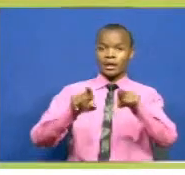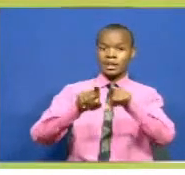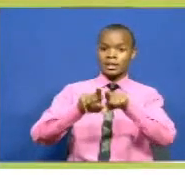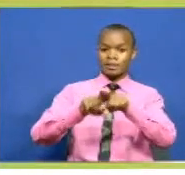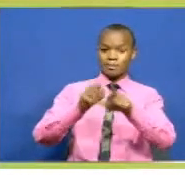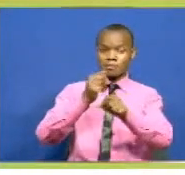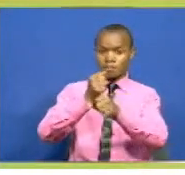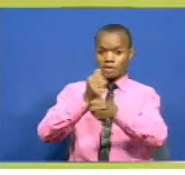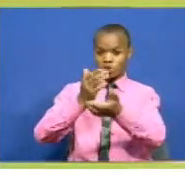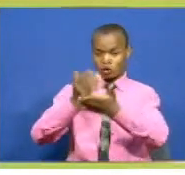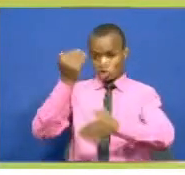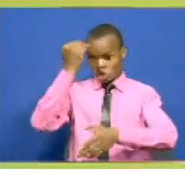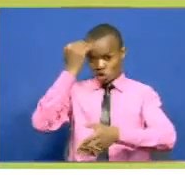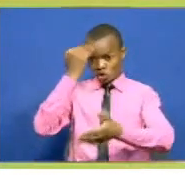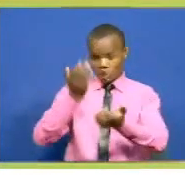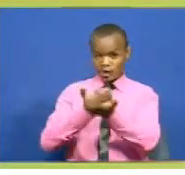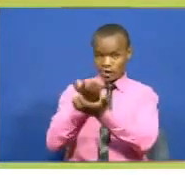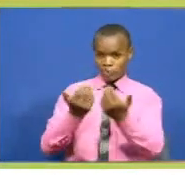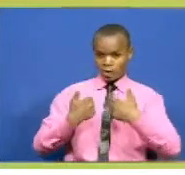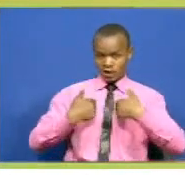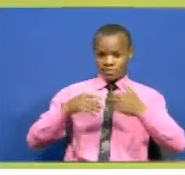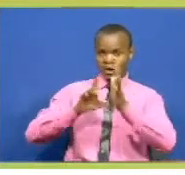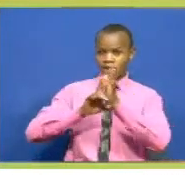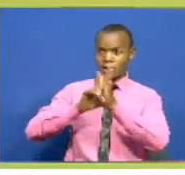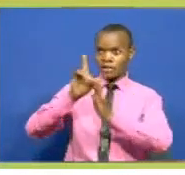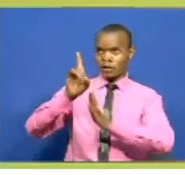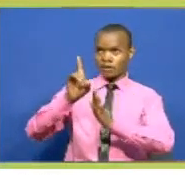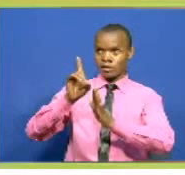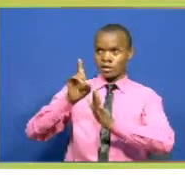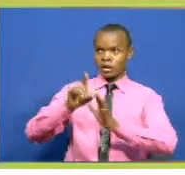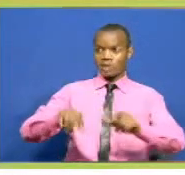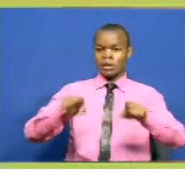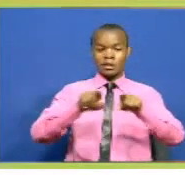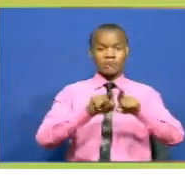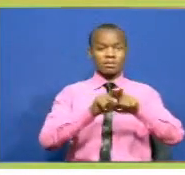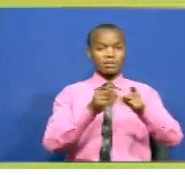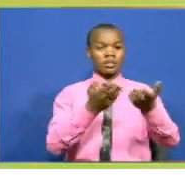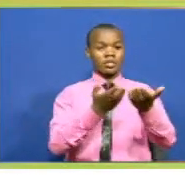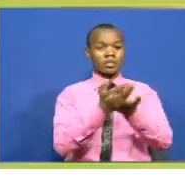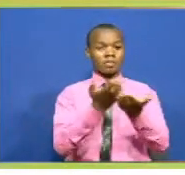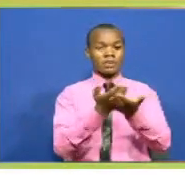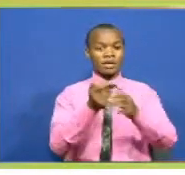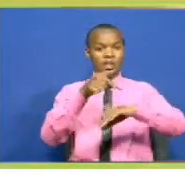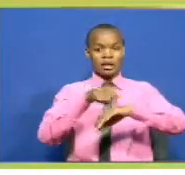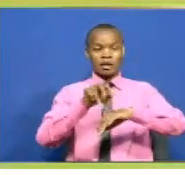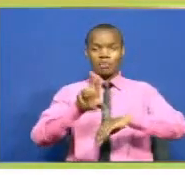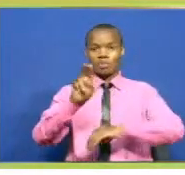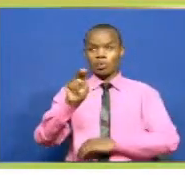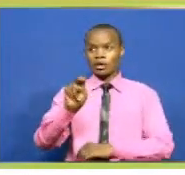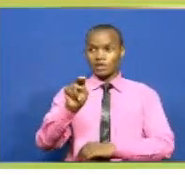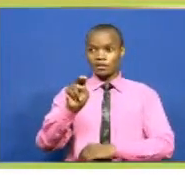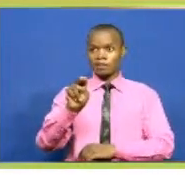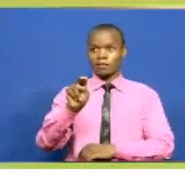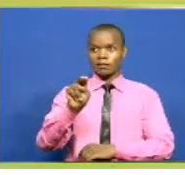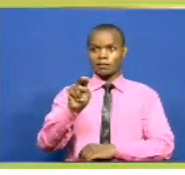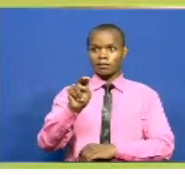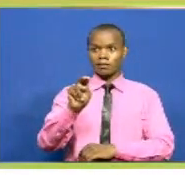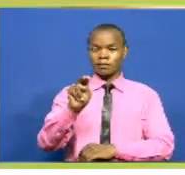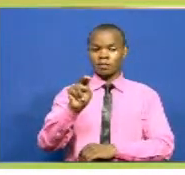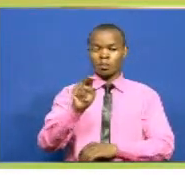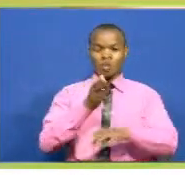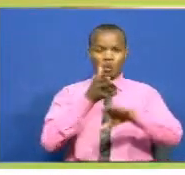knowledge-based economy development policies in Iran, the size of knowledge-based economy in Iran has grown to over